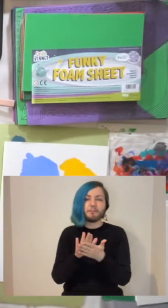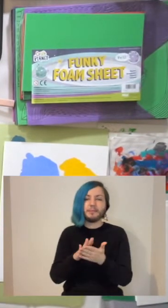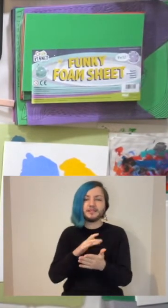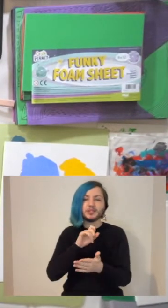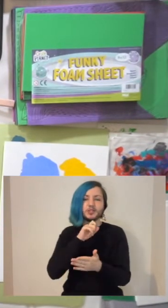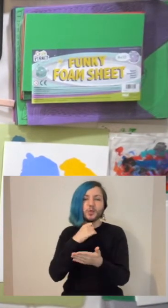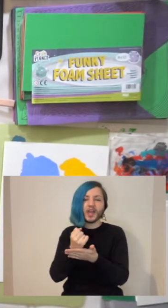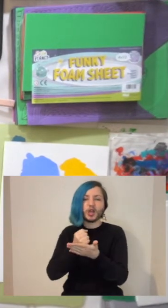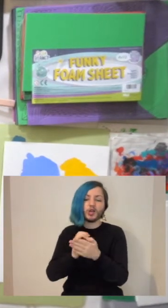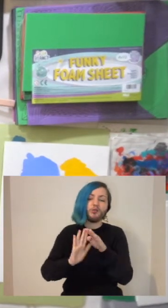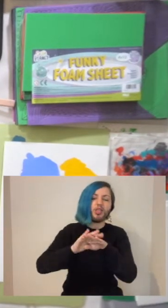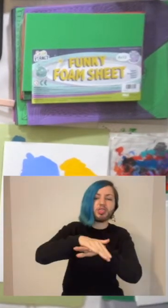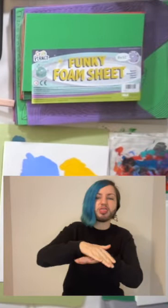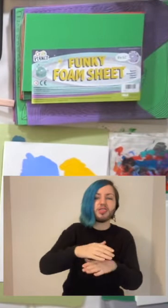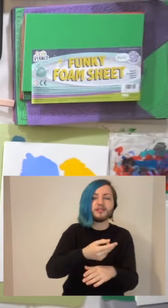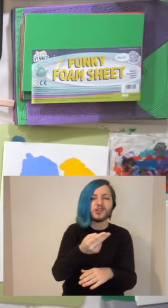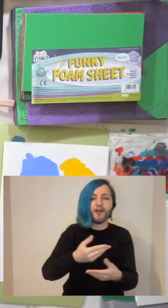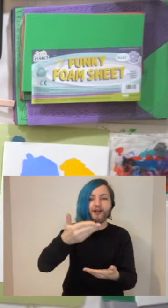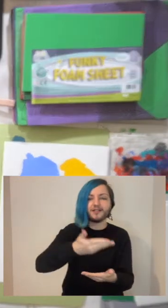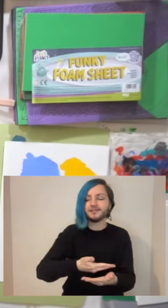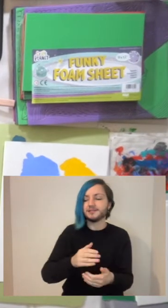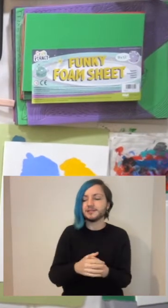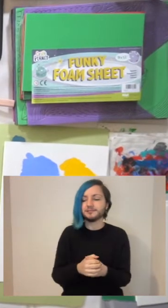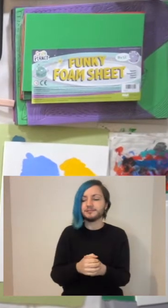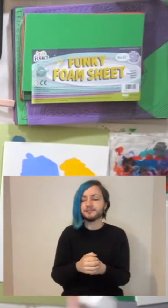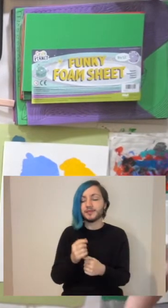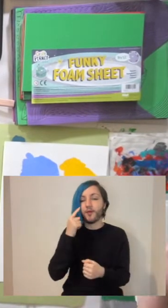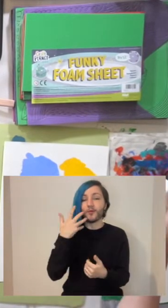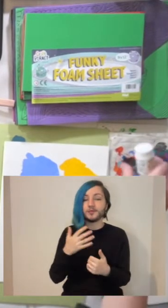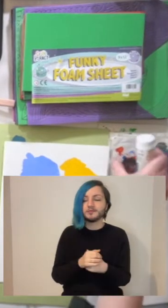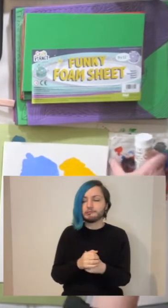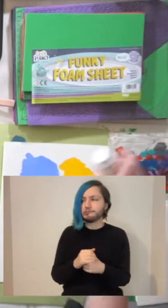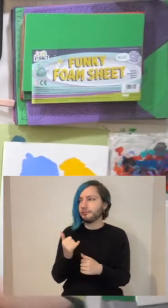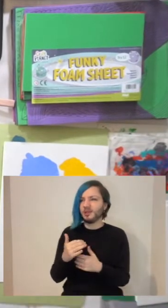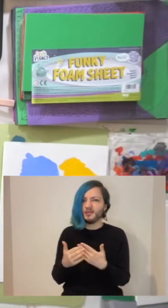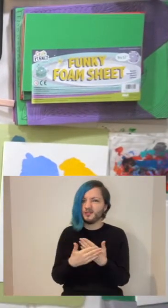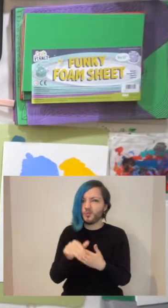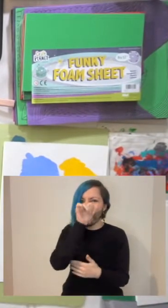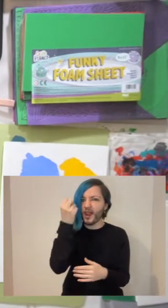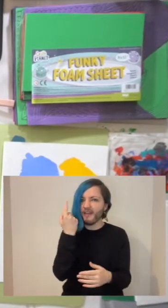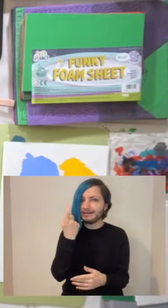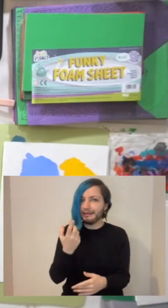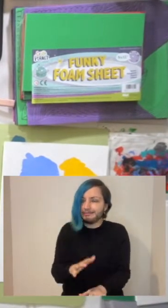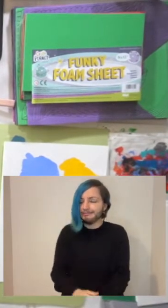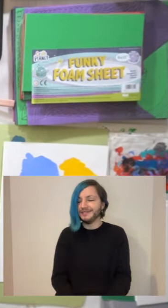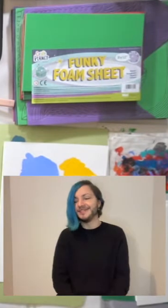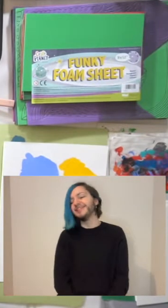to get the paint, the print stick onto it. Of course, it's probably more